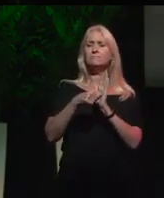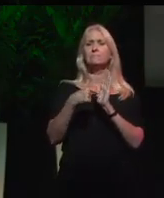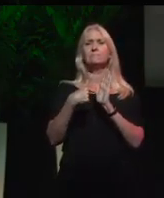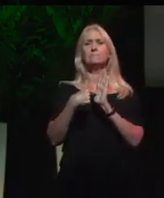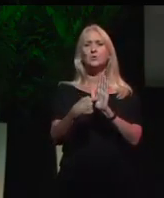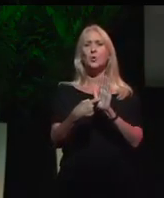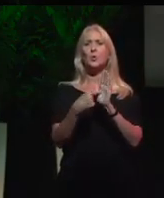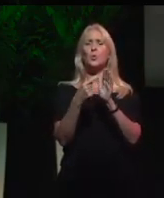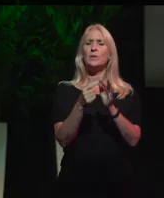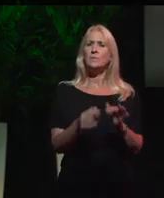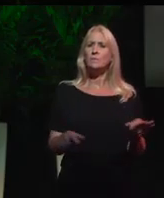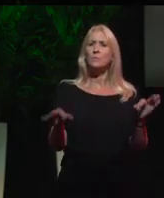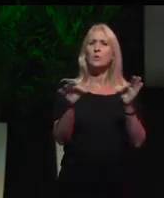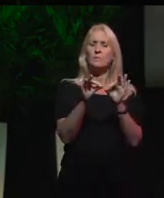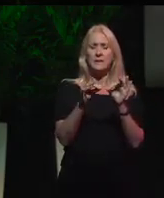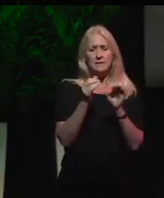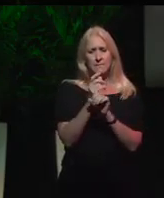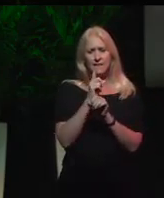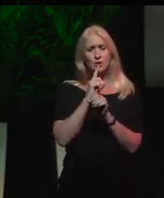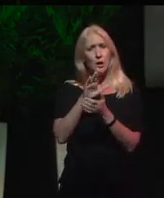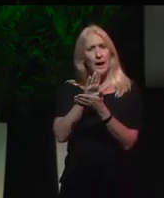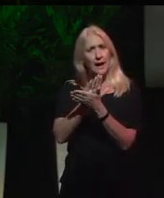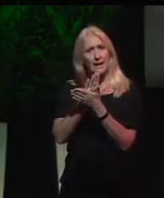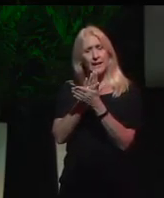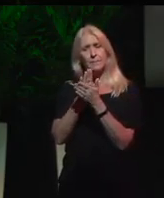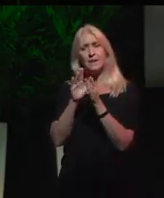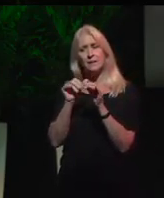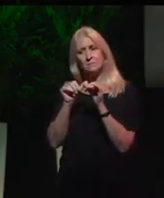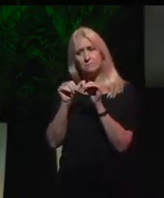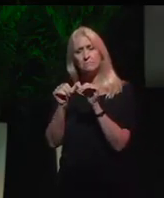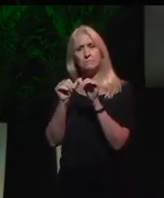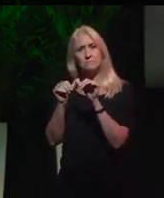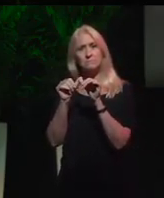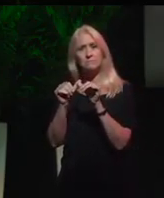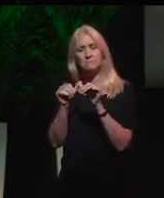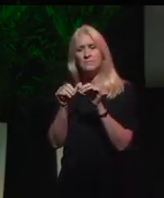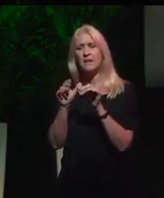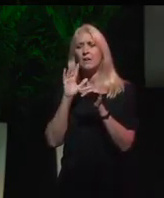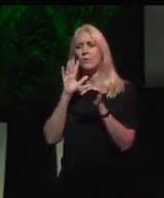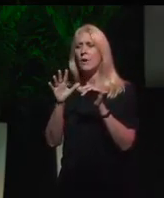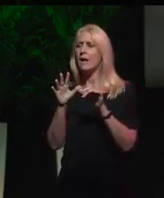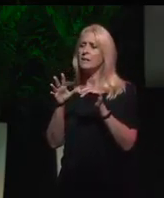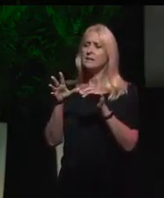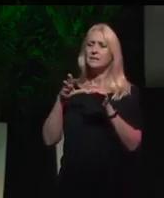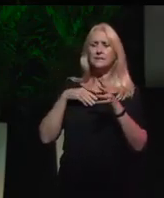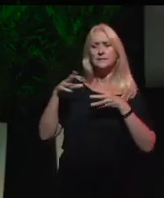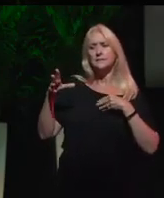academic continuity while cultivating change, innovation.